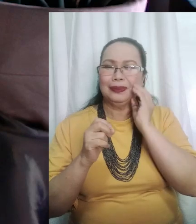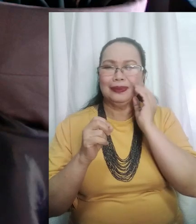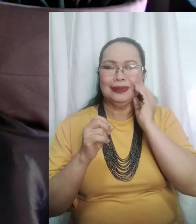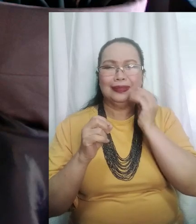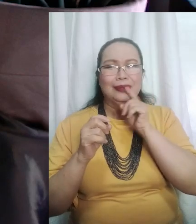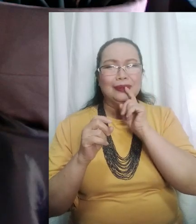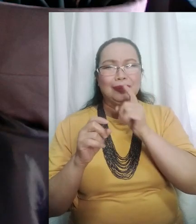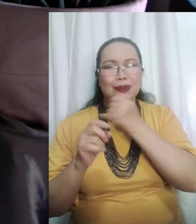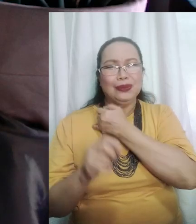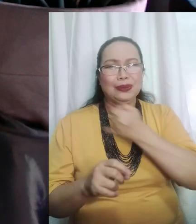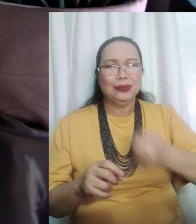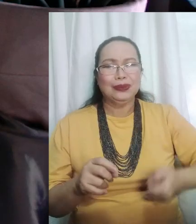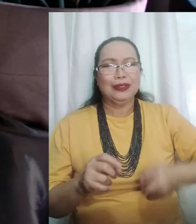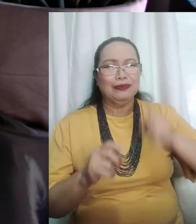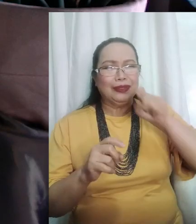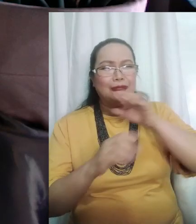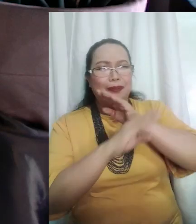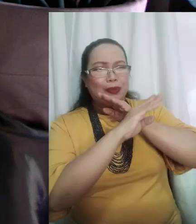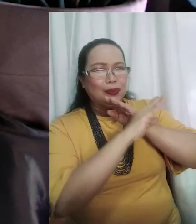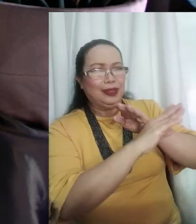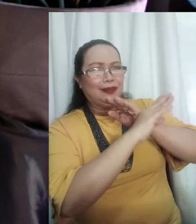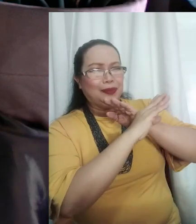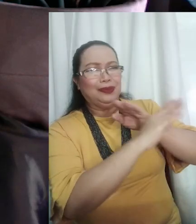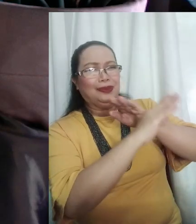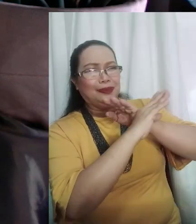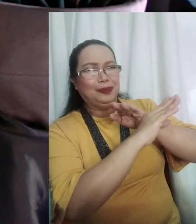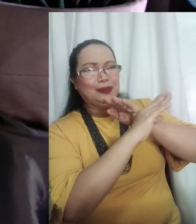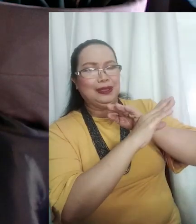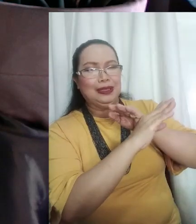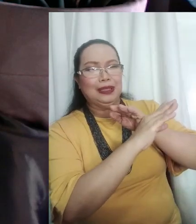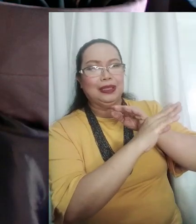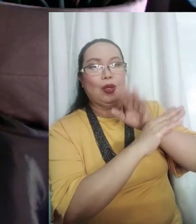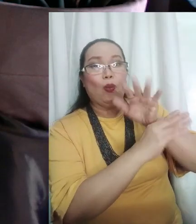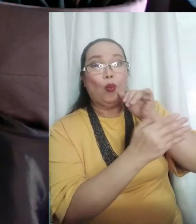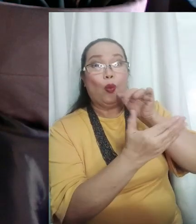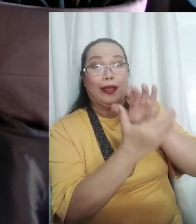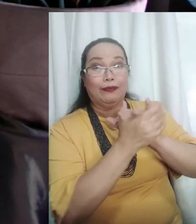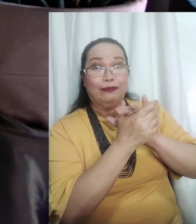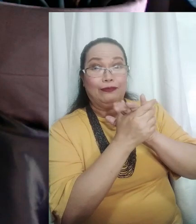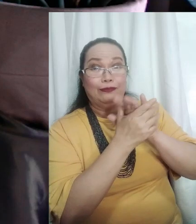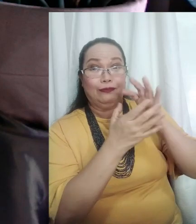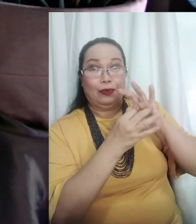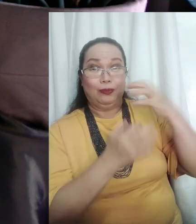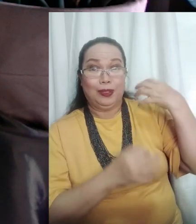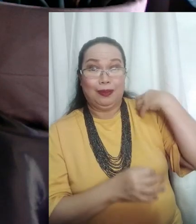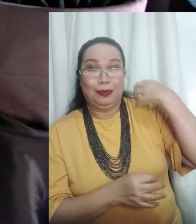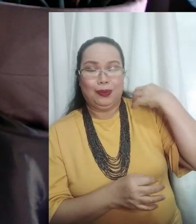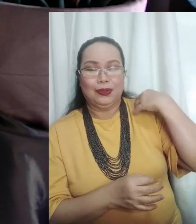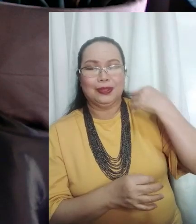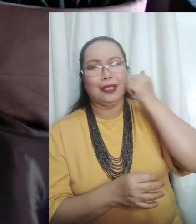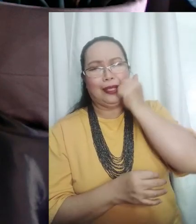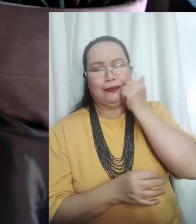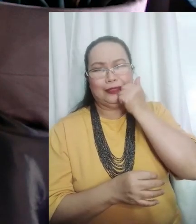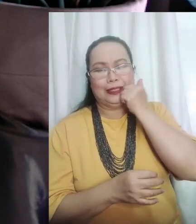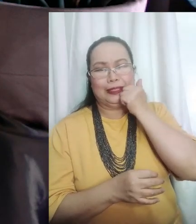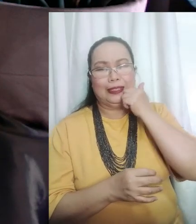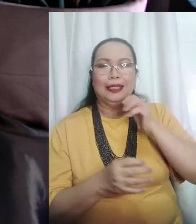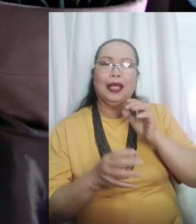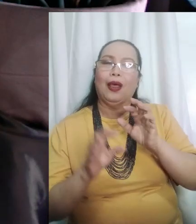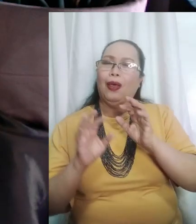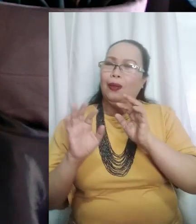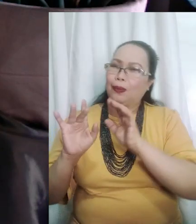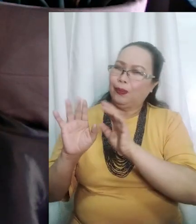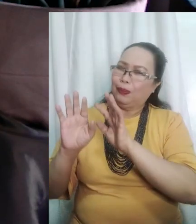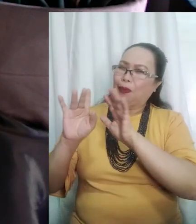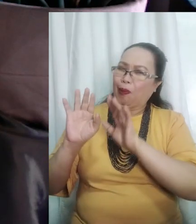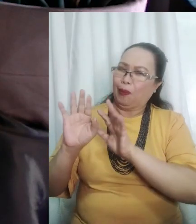know, he had to, diba, kalaiwasan niya si Mrs. Potiphar. But every day, Mrs. Potiphar would sing